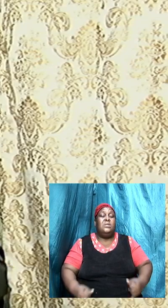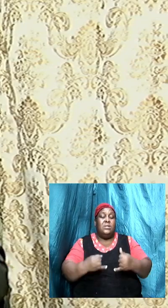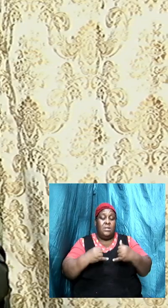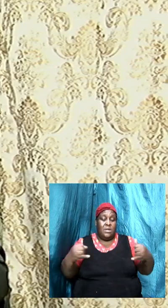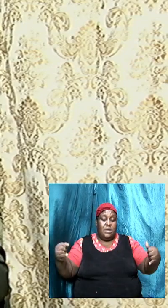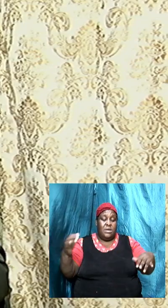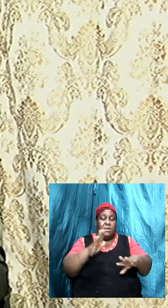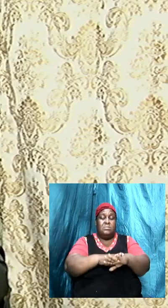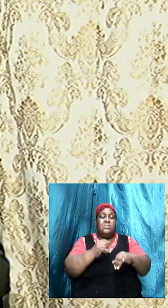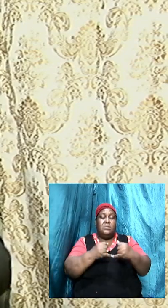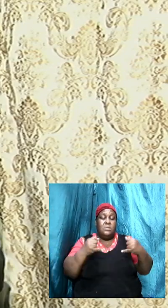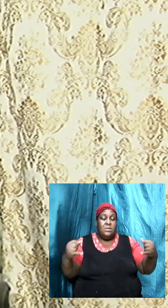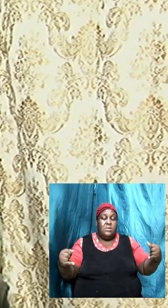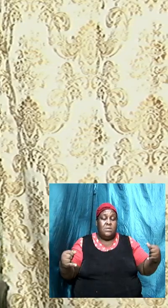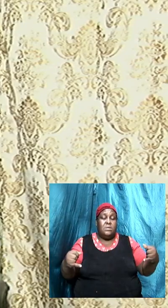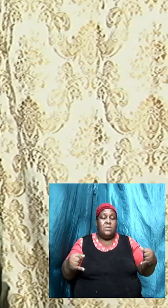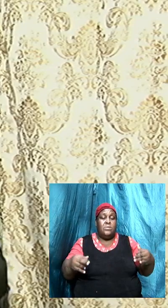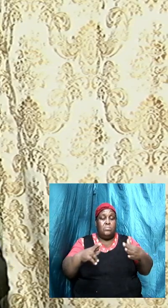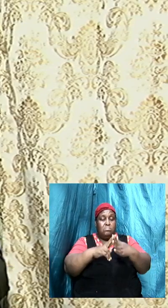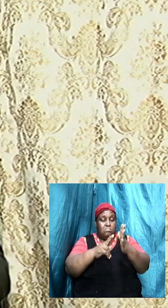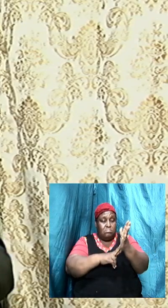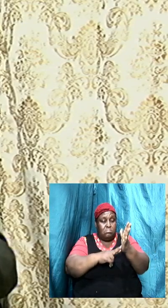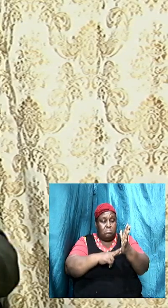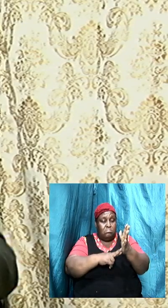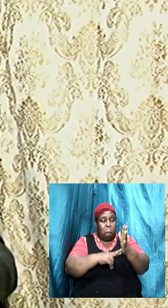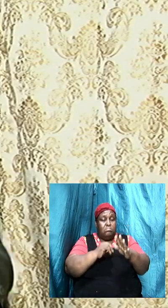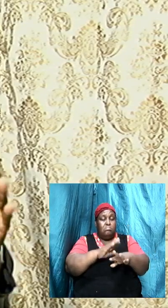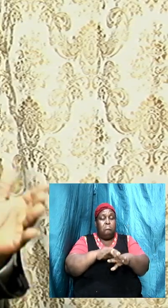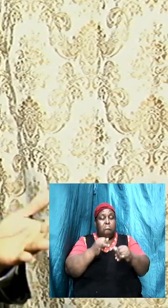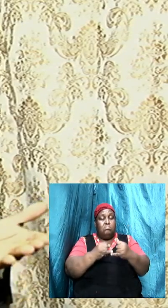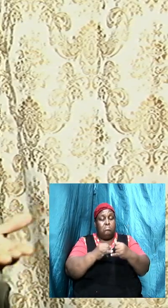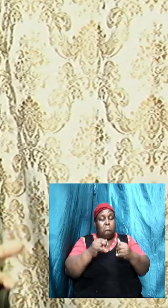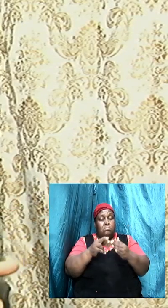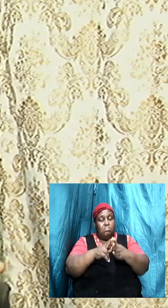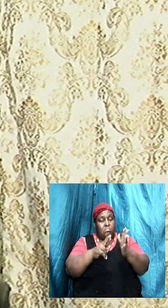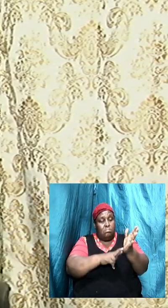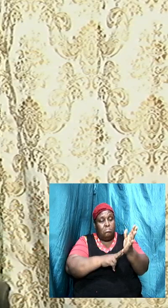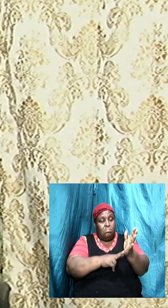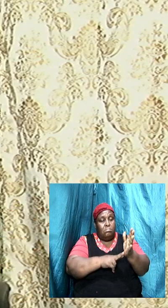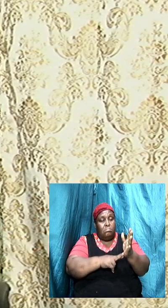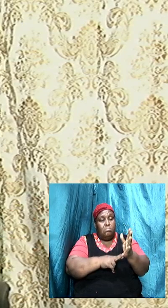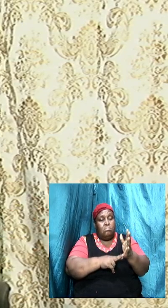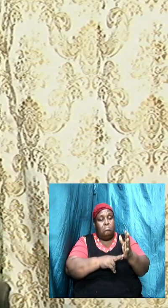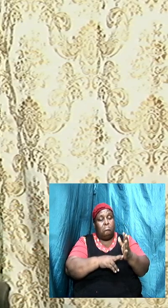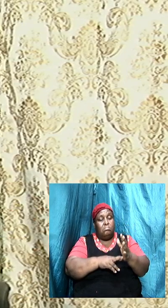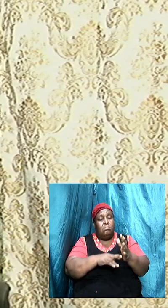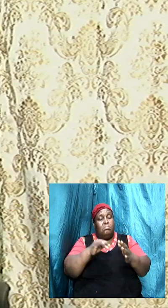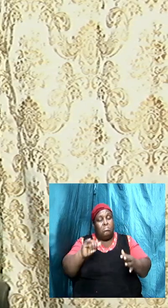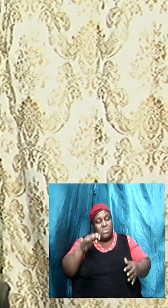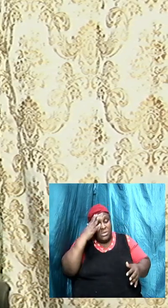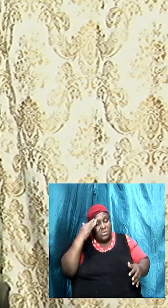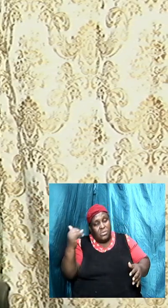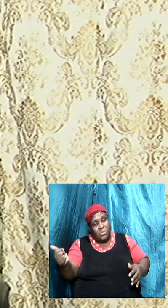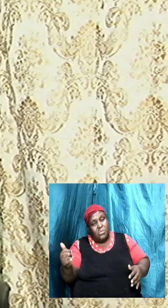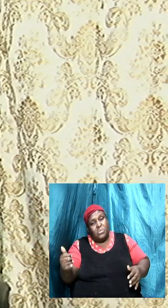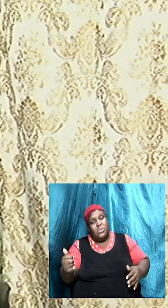precepts upon precept. And that is why it is important that we look a little bit at doctrine and find out some of